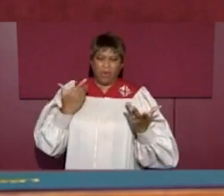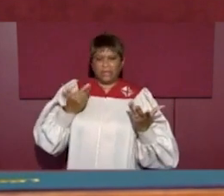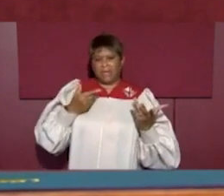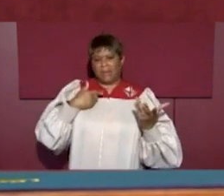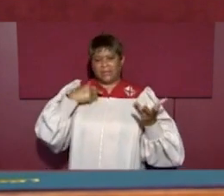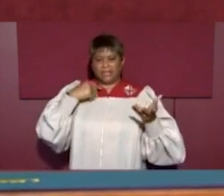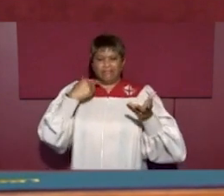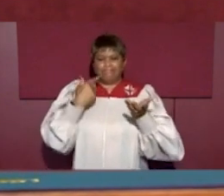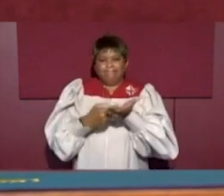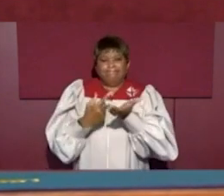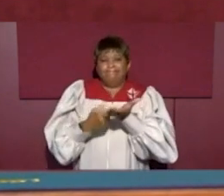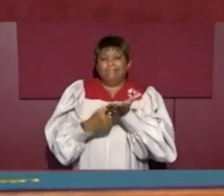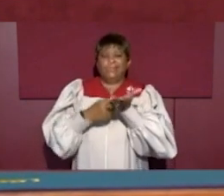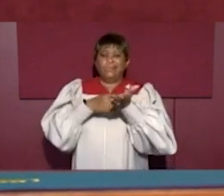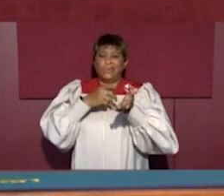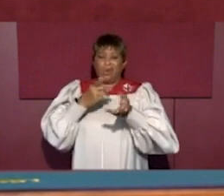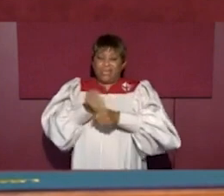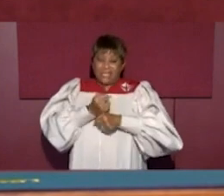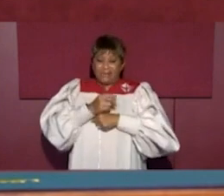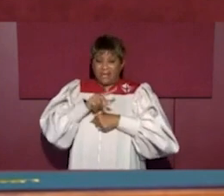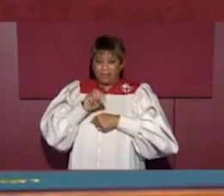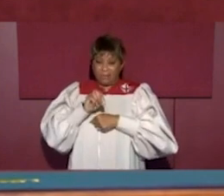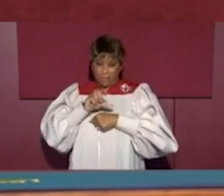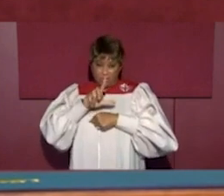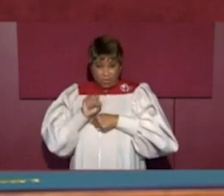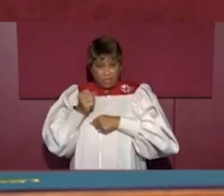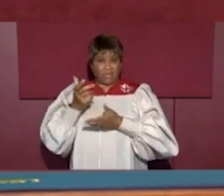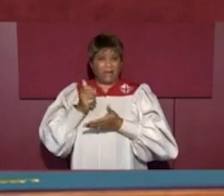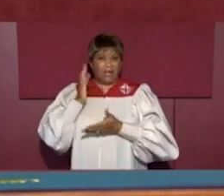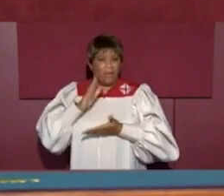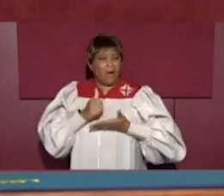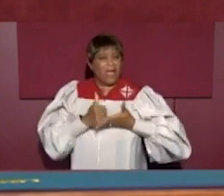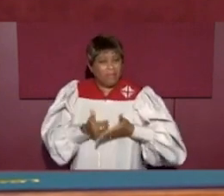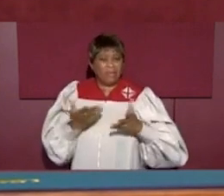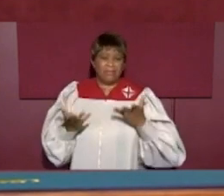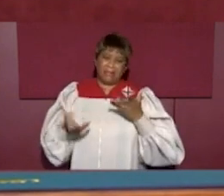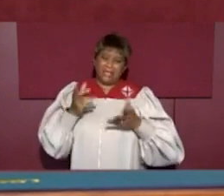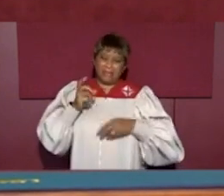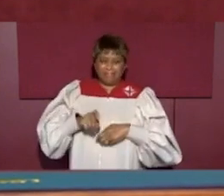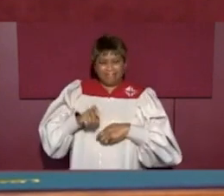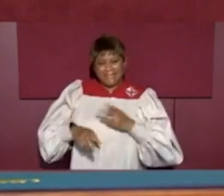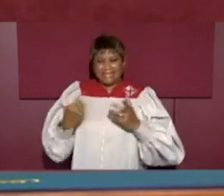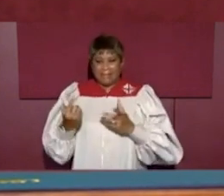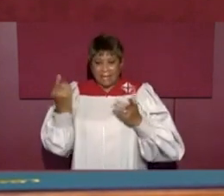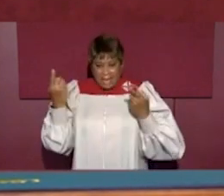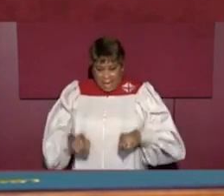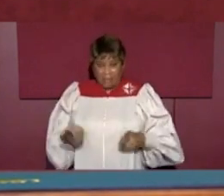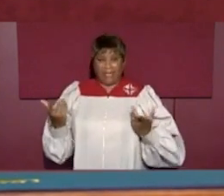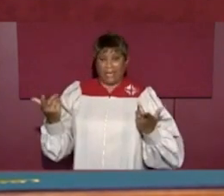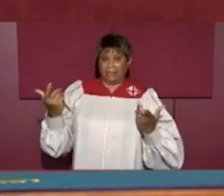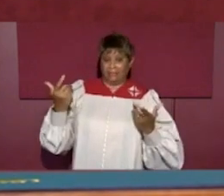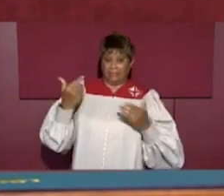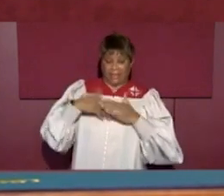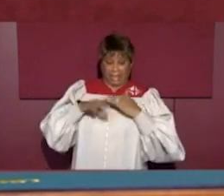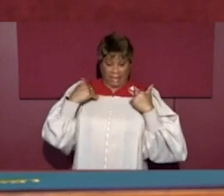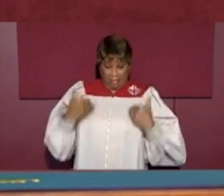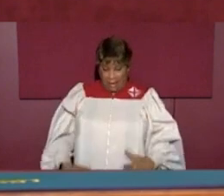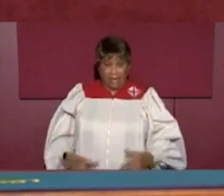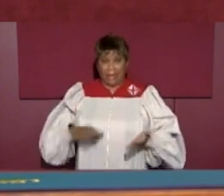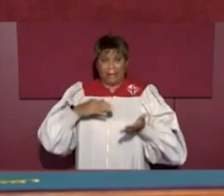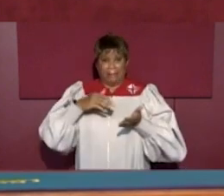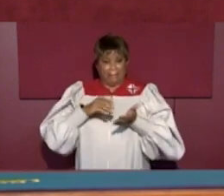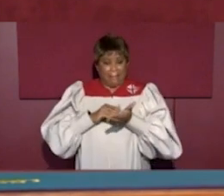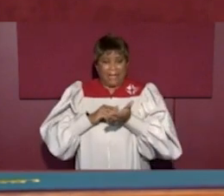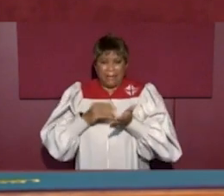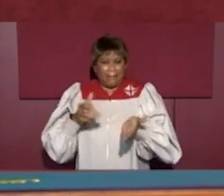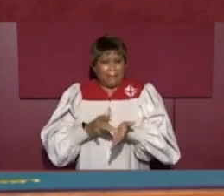to see if you can get some tools that will help you. It may mean that you have something going on in medically with you, in your